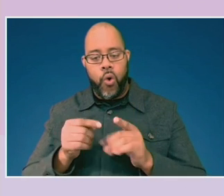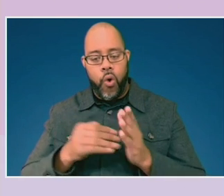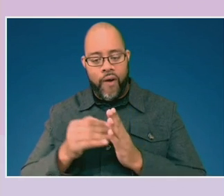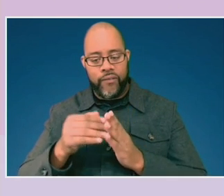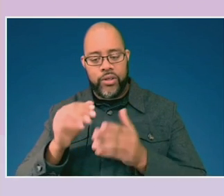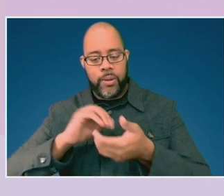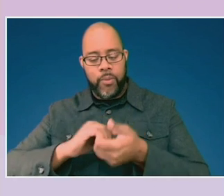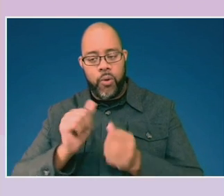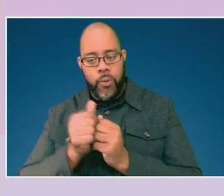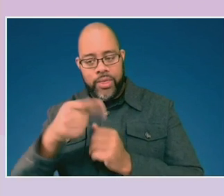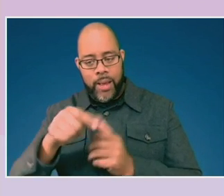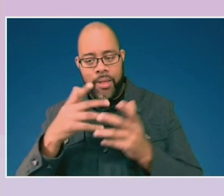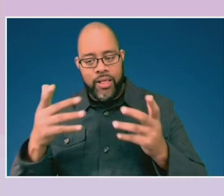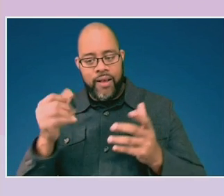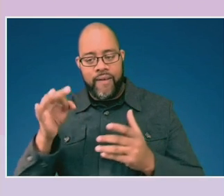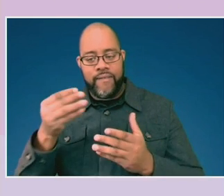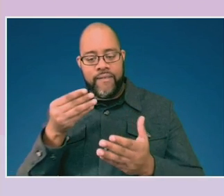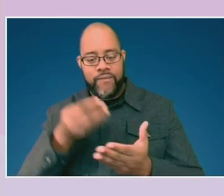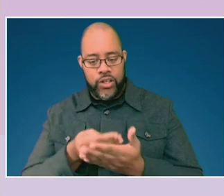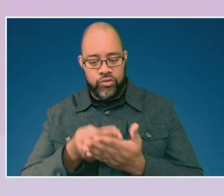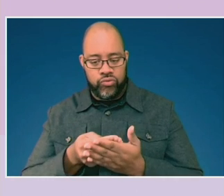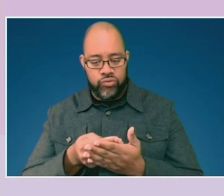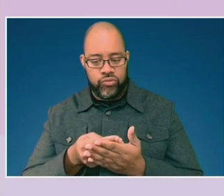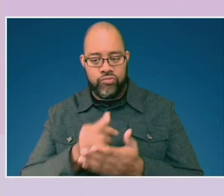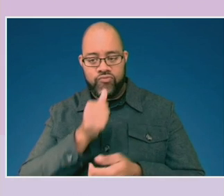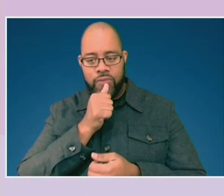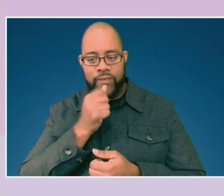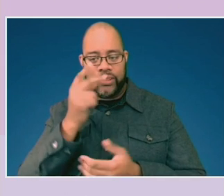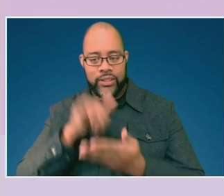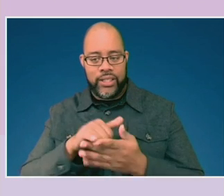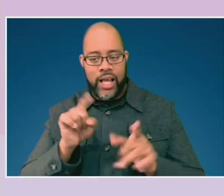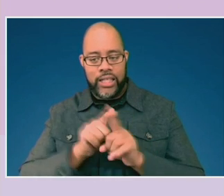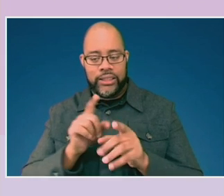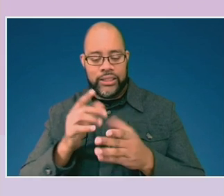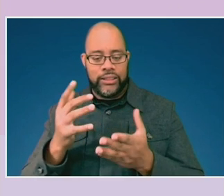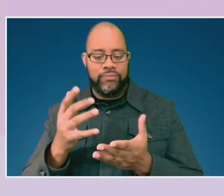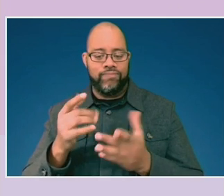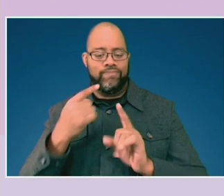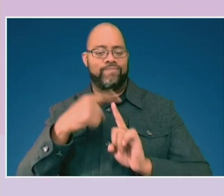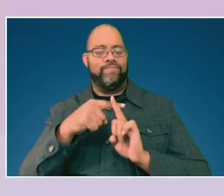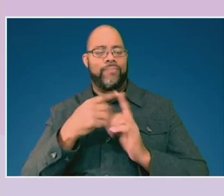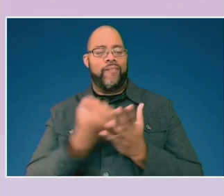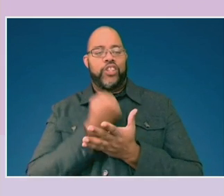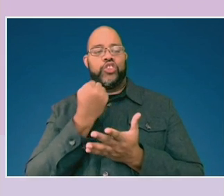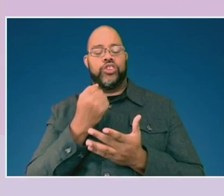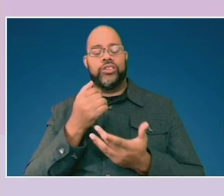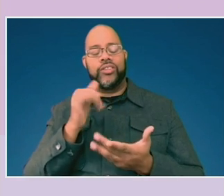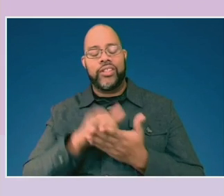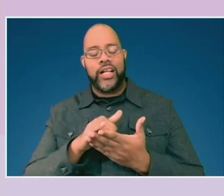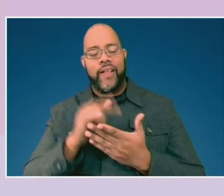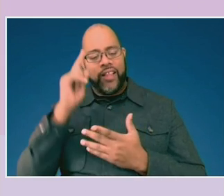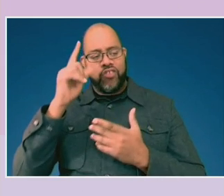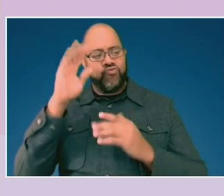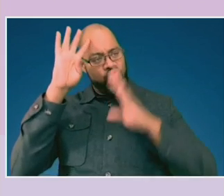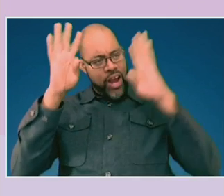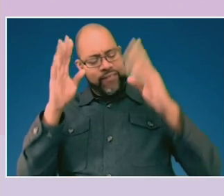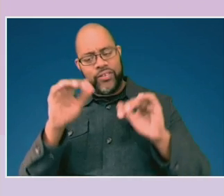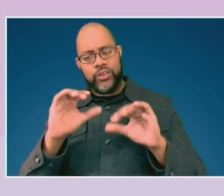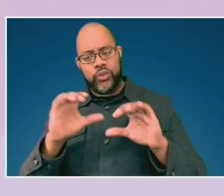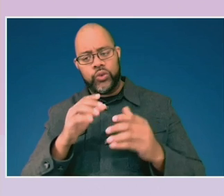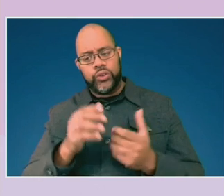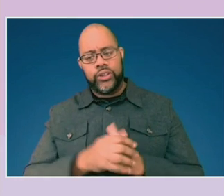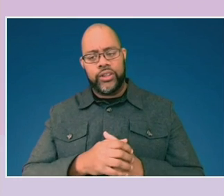with them, a lot of the funders, private funders, see that as an advantage. So just thinking creatively and kind of doing what I always like to